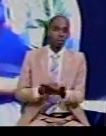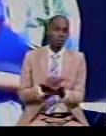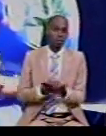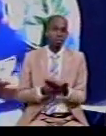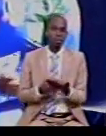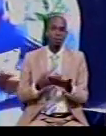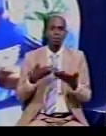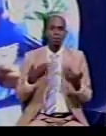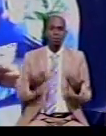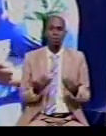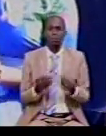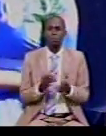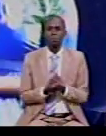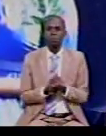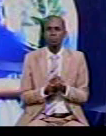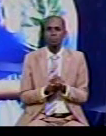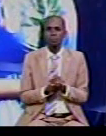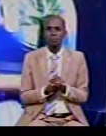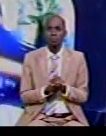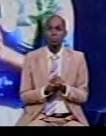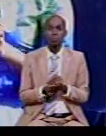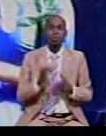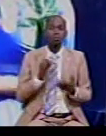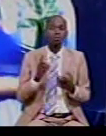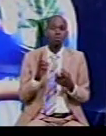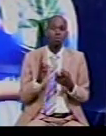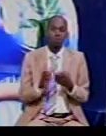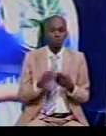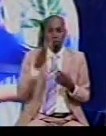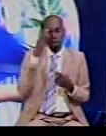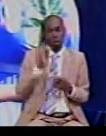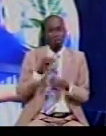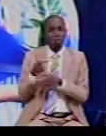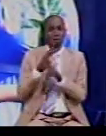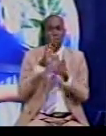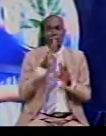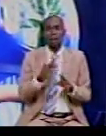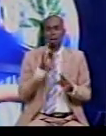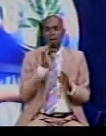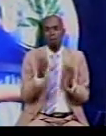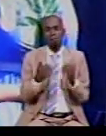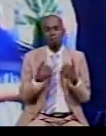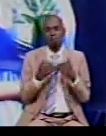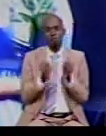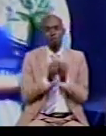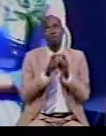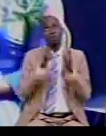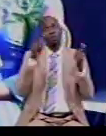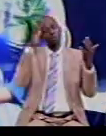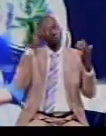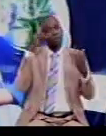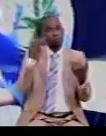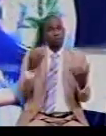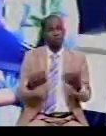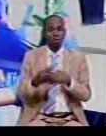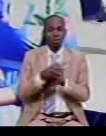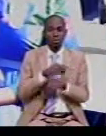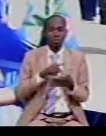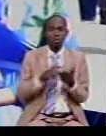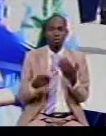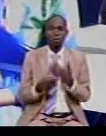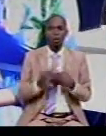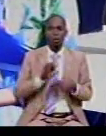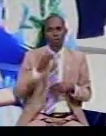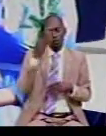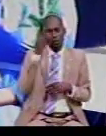today have great expectations for today's session, and I strongly believe they would not be disappointed. Certainly not. And so, viewers, without much